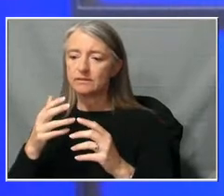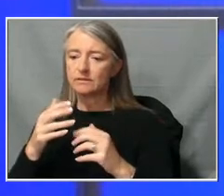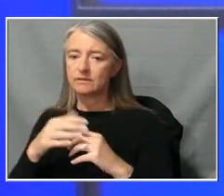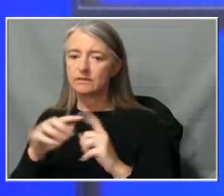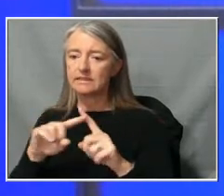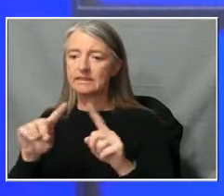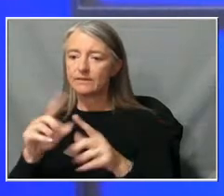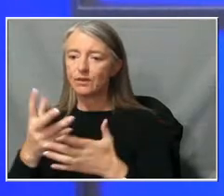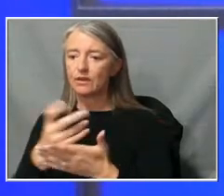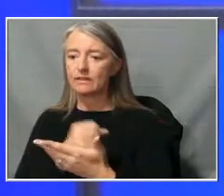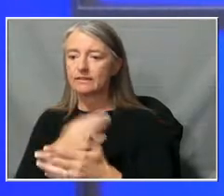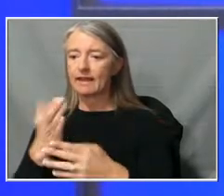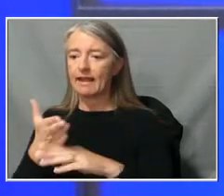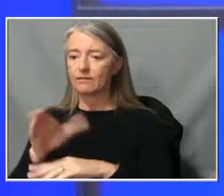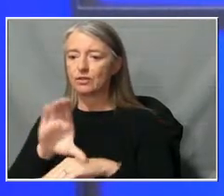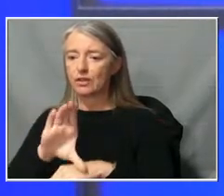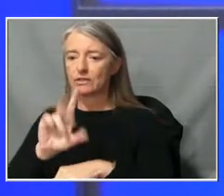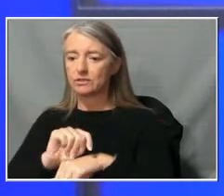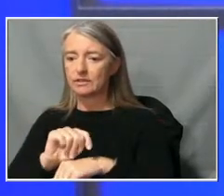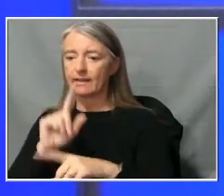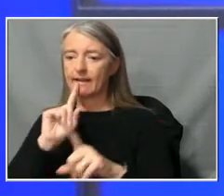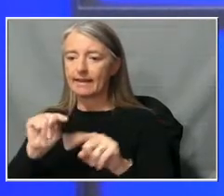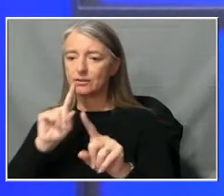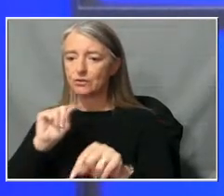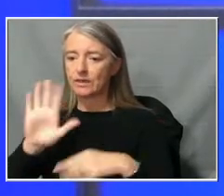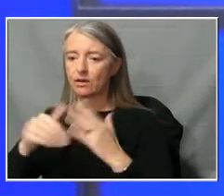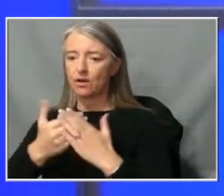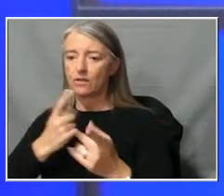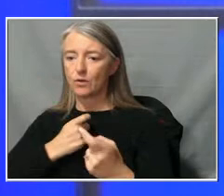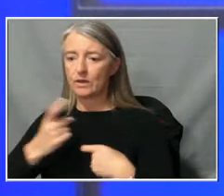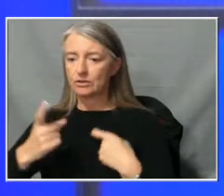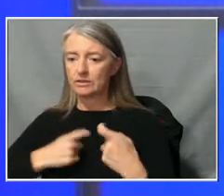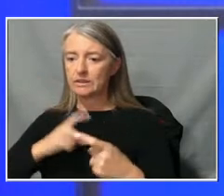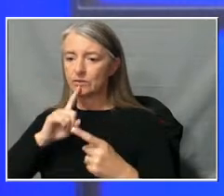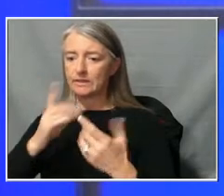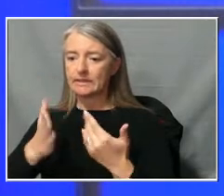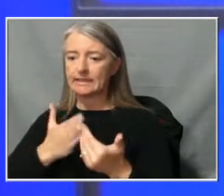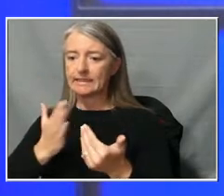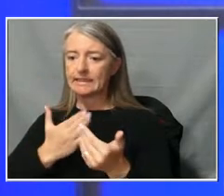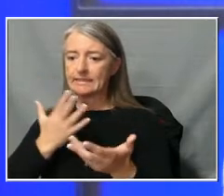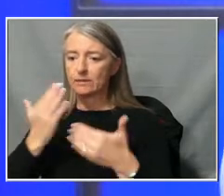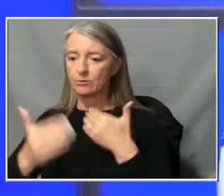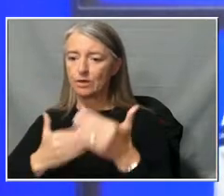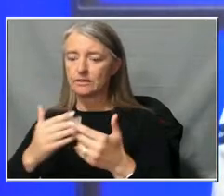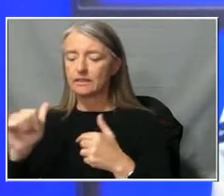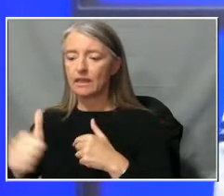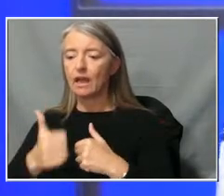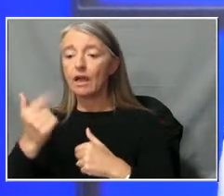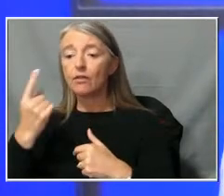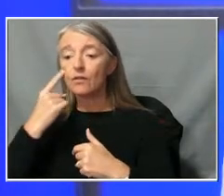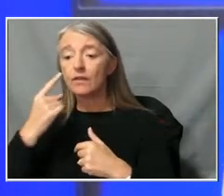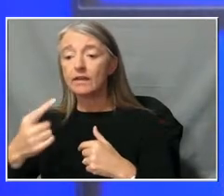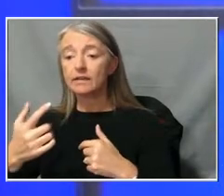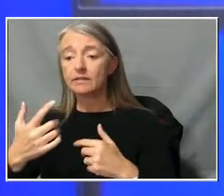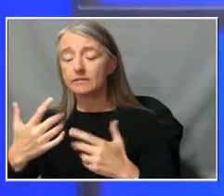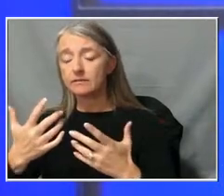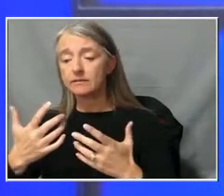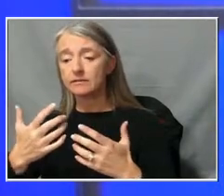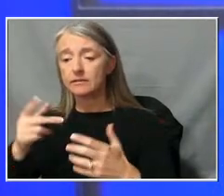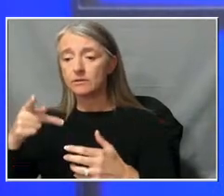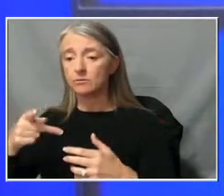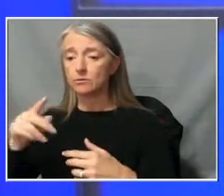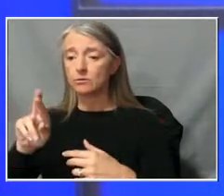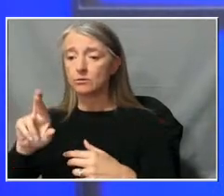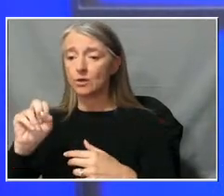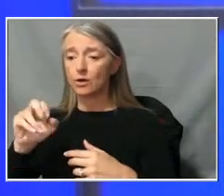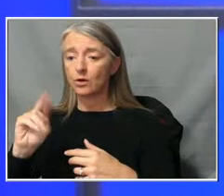up the consultation, answering all the questions, and so it's really an easy process. The other thing I would say is that proton therapy is